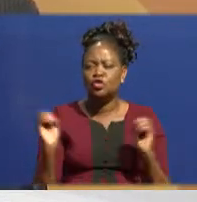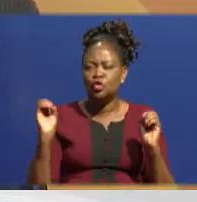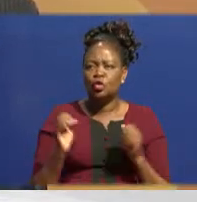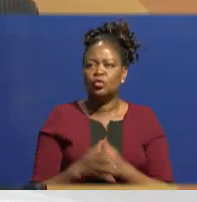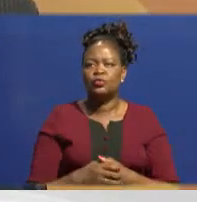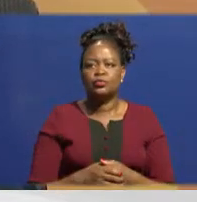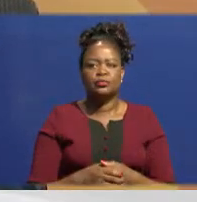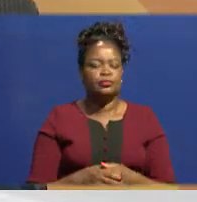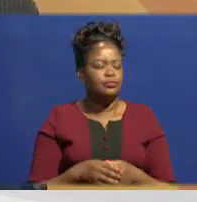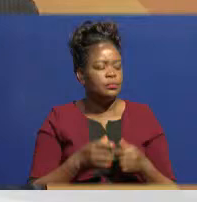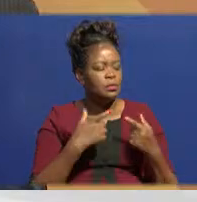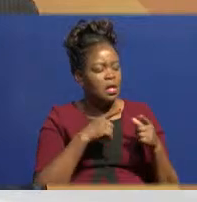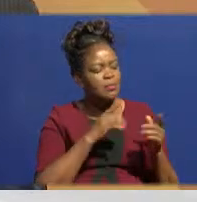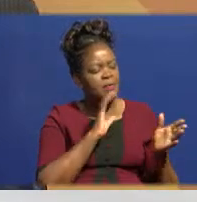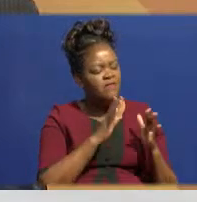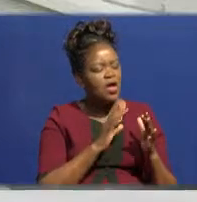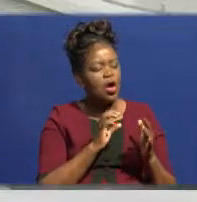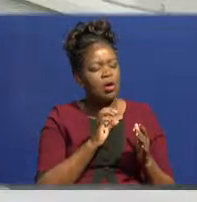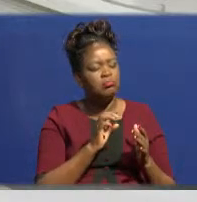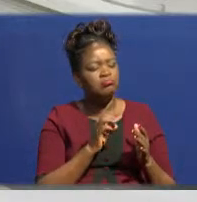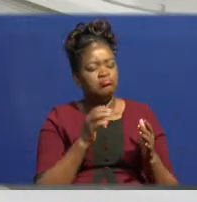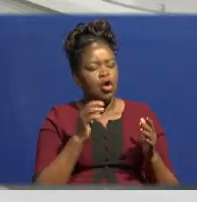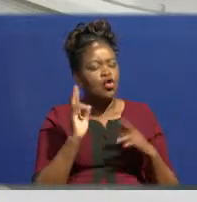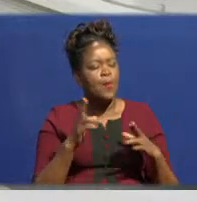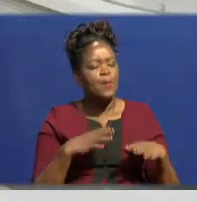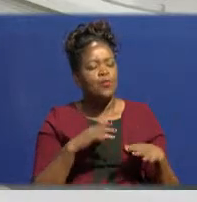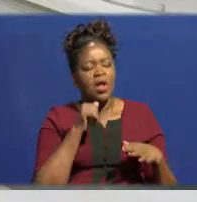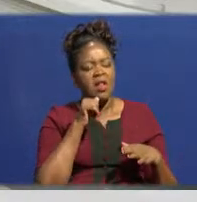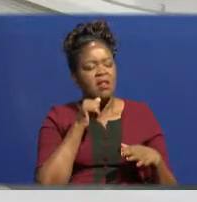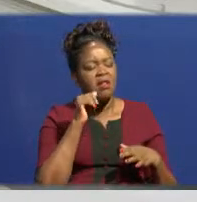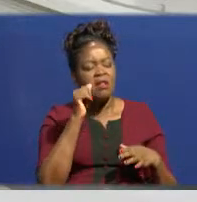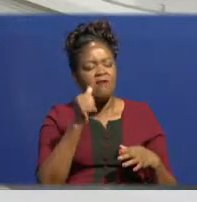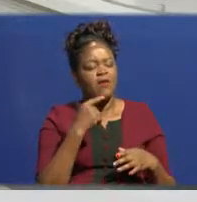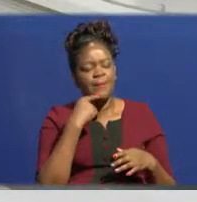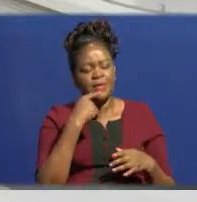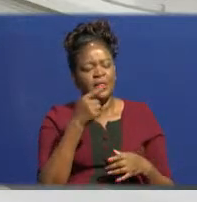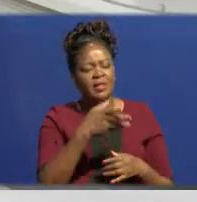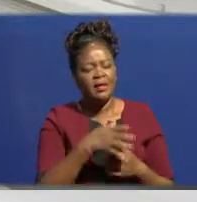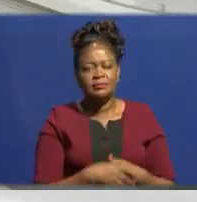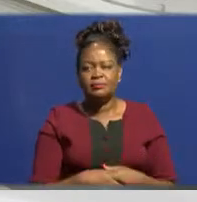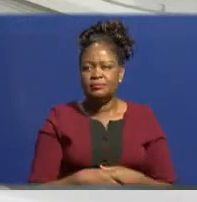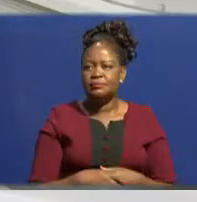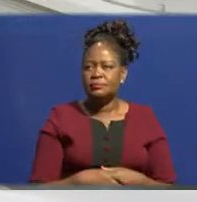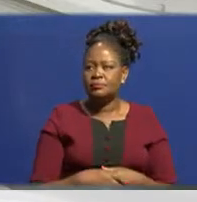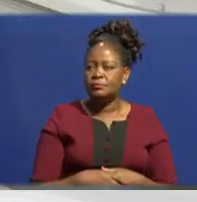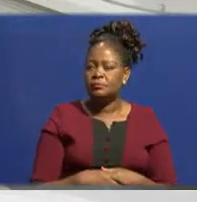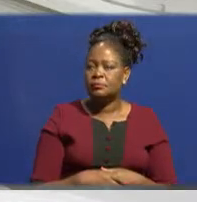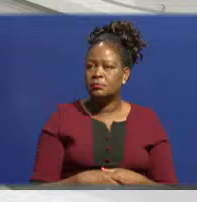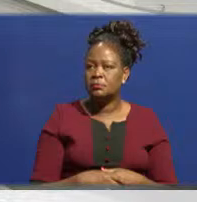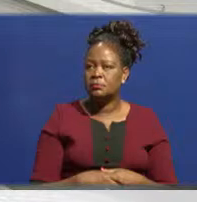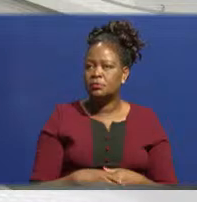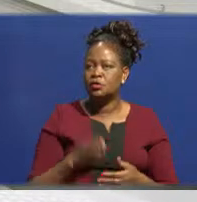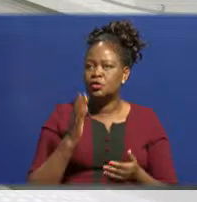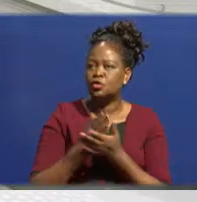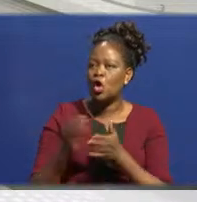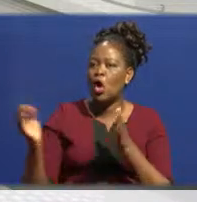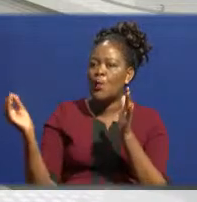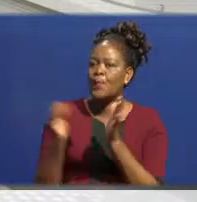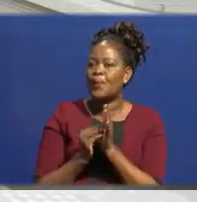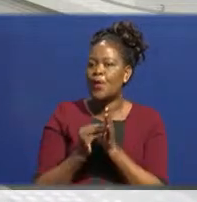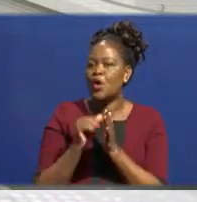be fair. Wanjiko was never mentioned anyway in that report in regards to the high cost of living. Wanjiko was mentioned